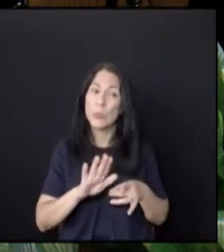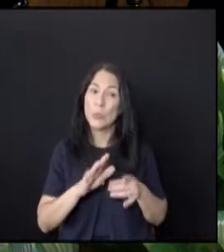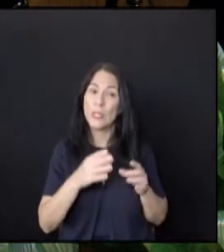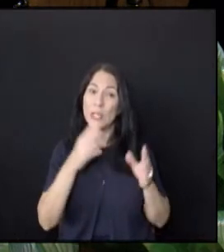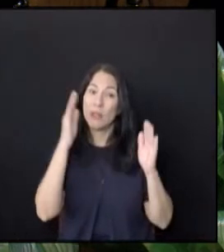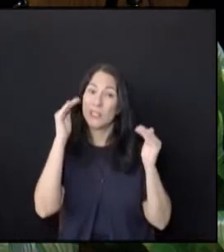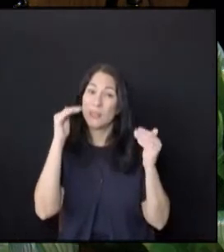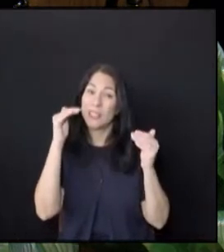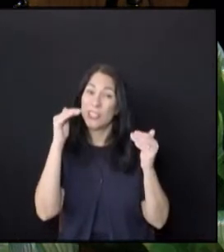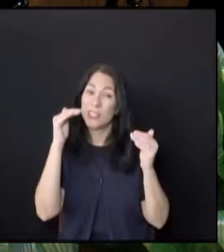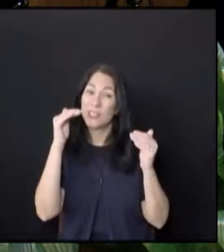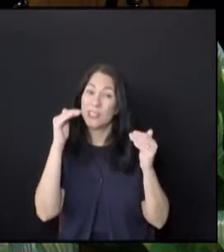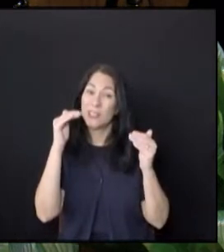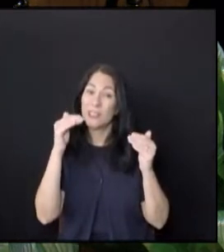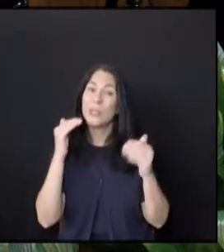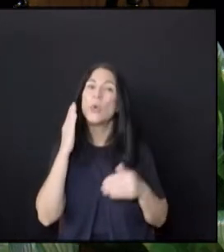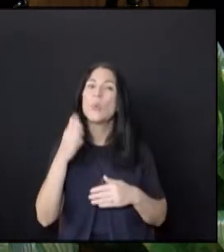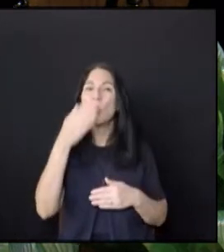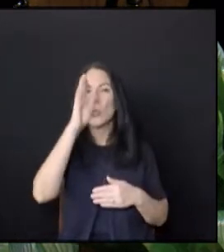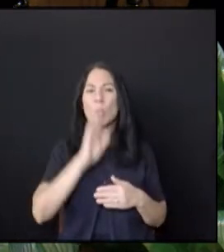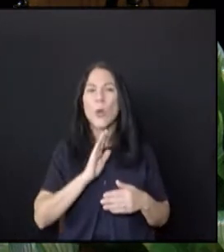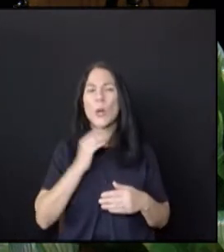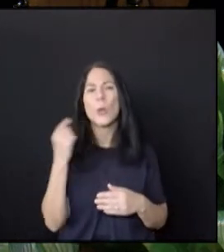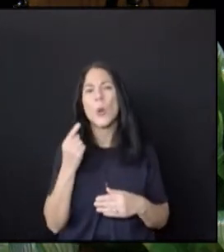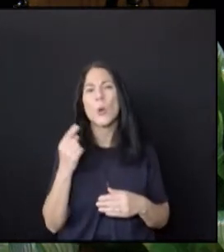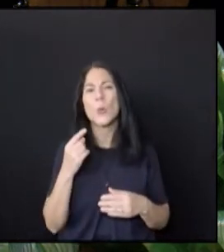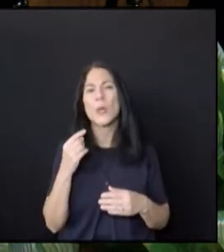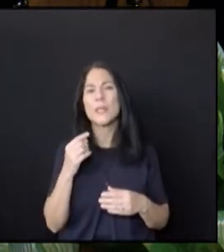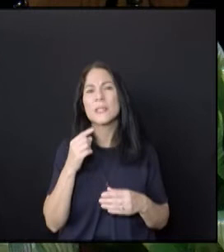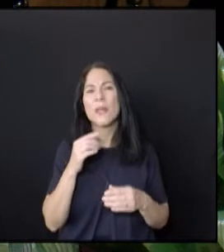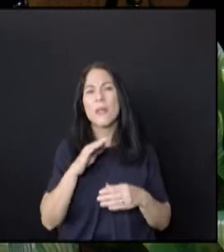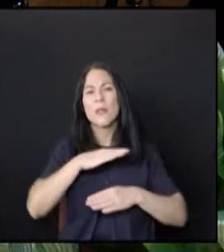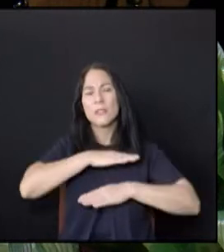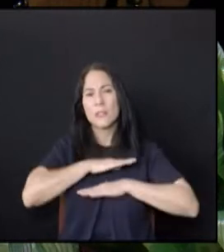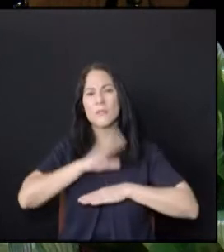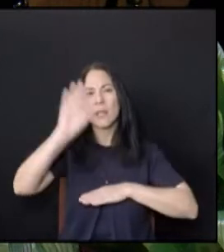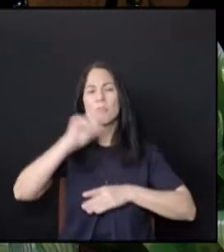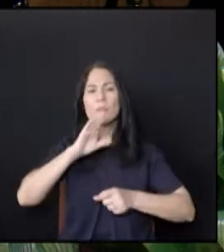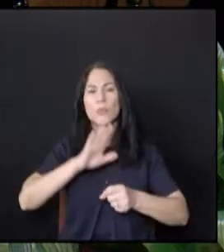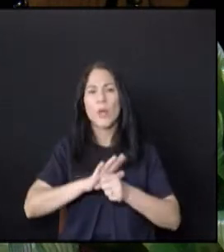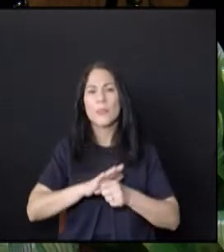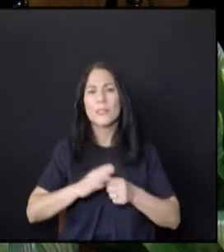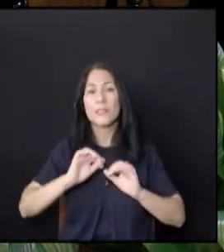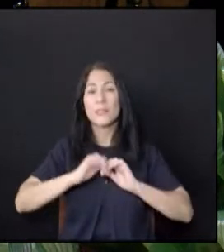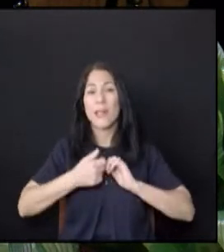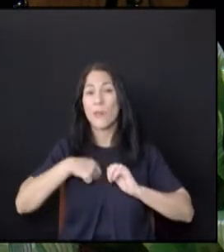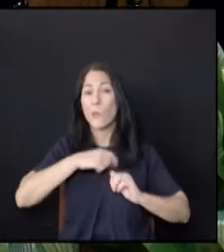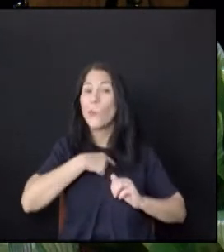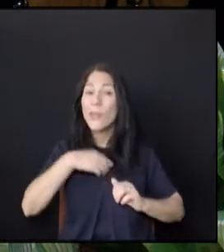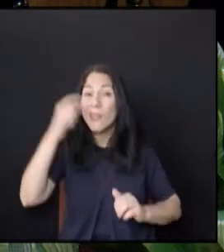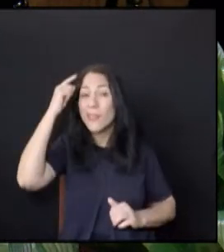Or in other words, will God always fulfill God's promises in the ways that we think God should?